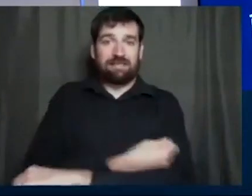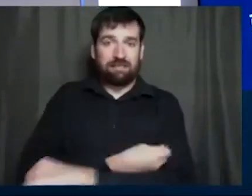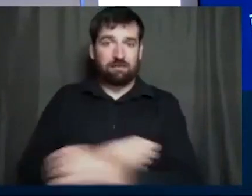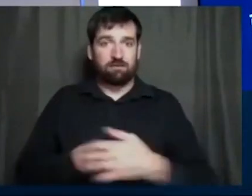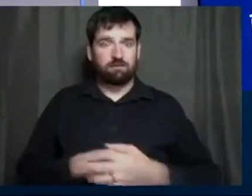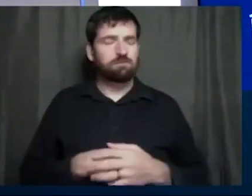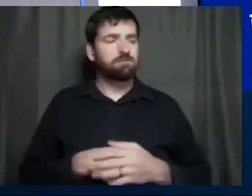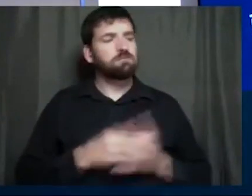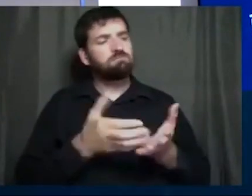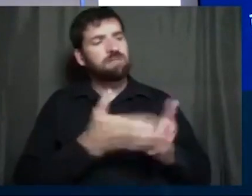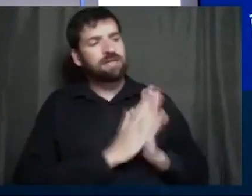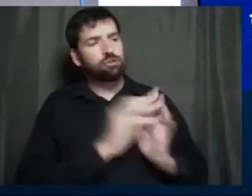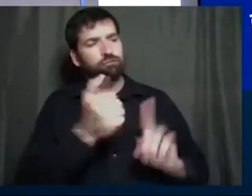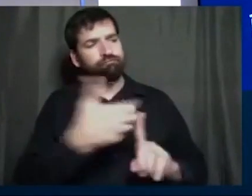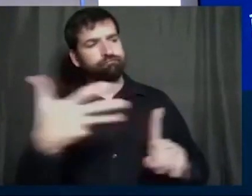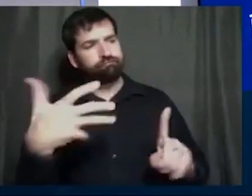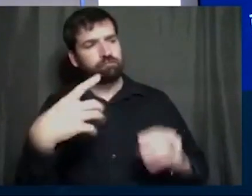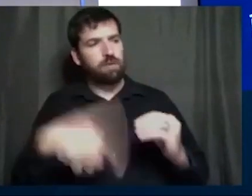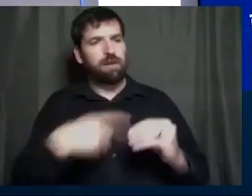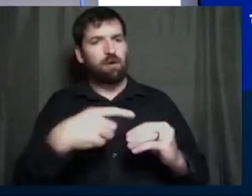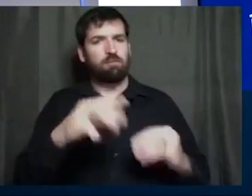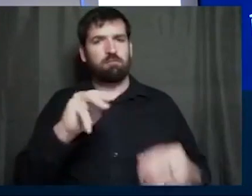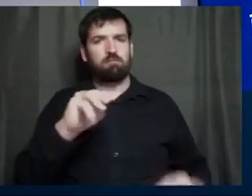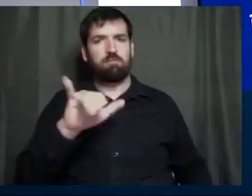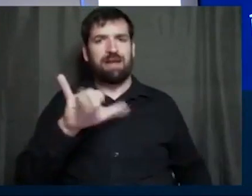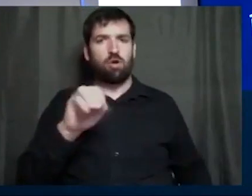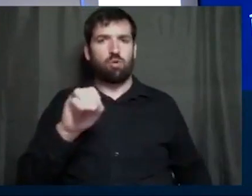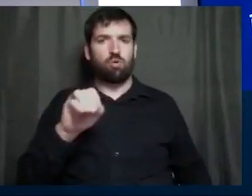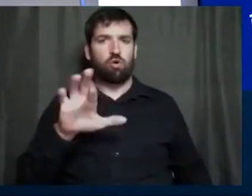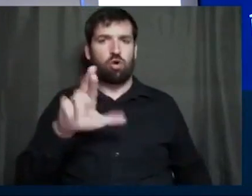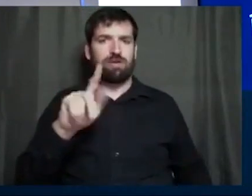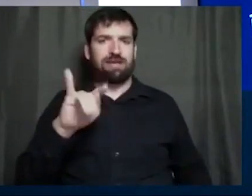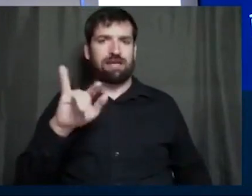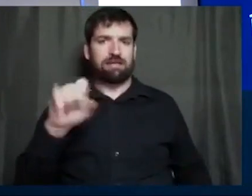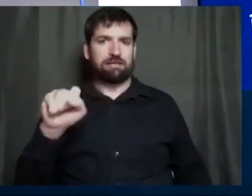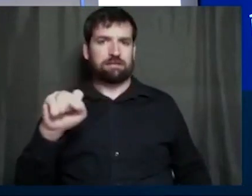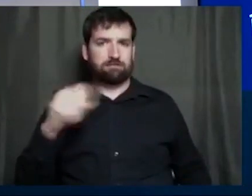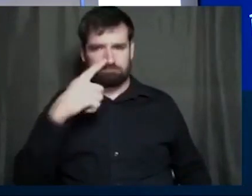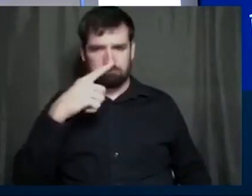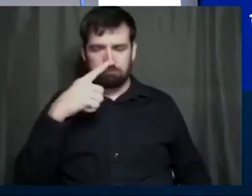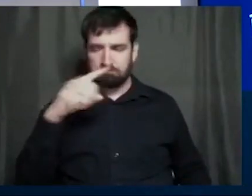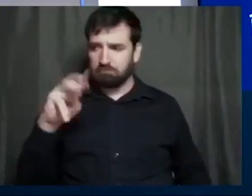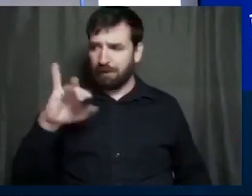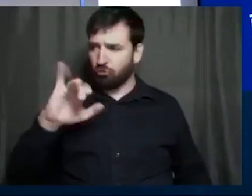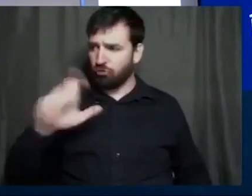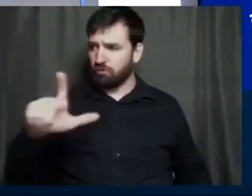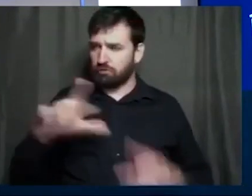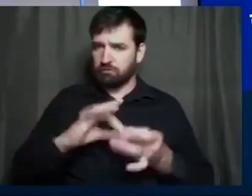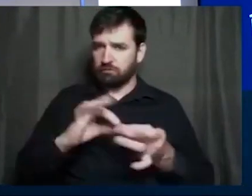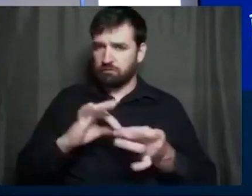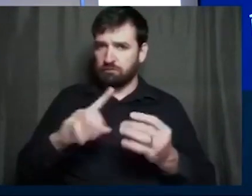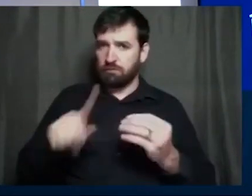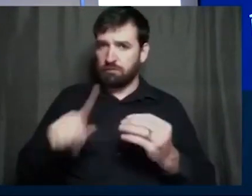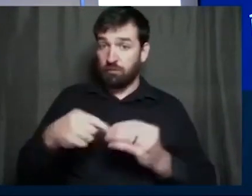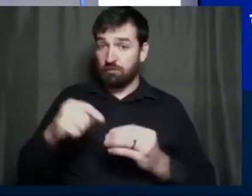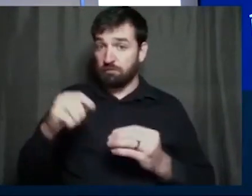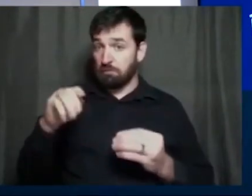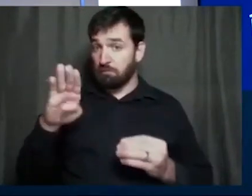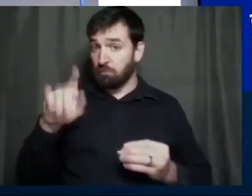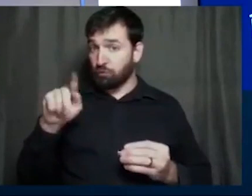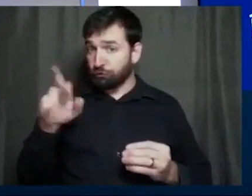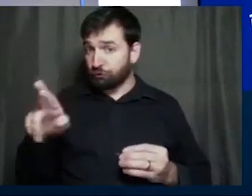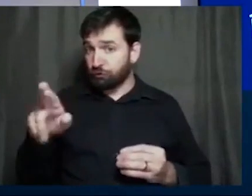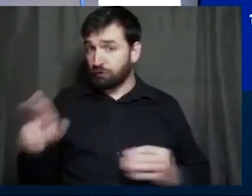bit more on myocarditis because several questions keep coming in about that. Michael had a question. Is there any data available on boosters and increased risk